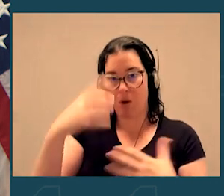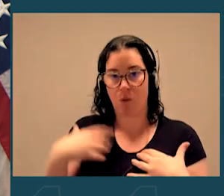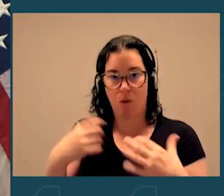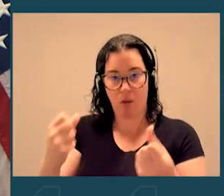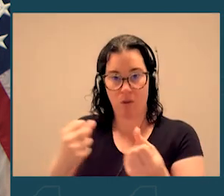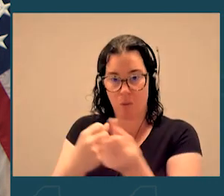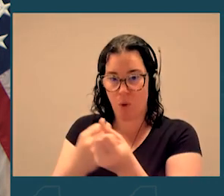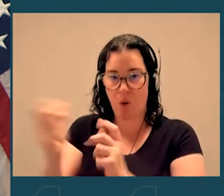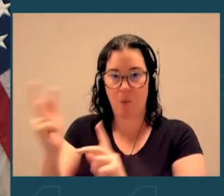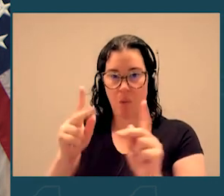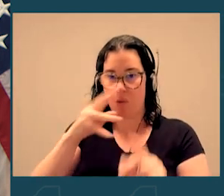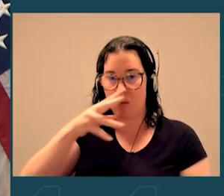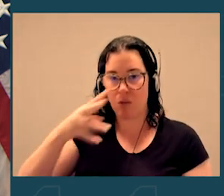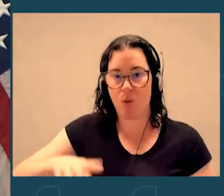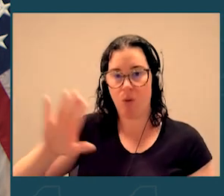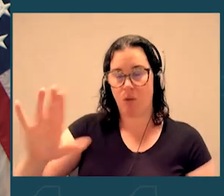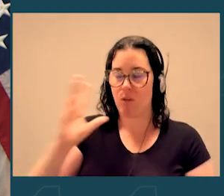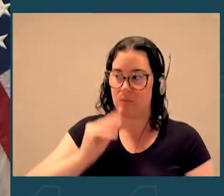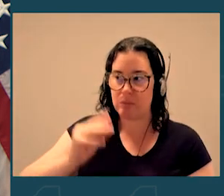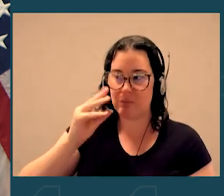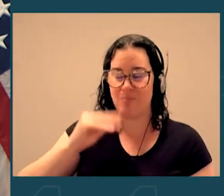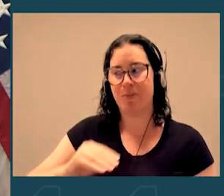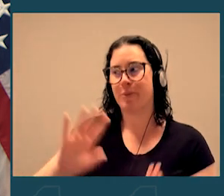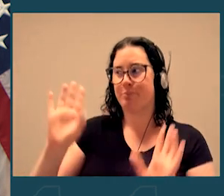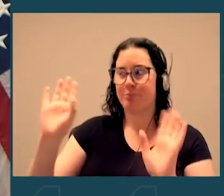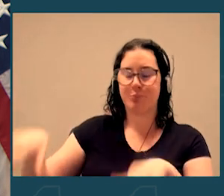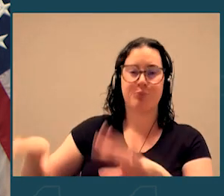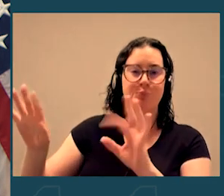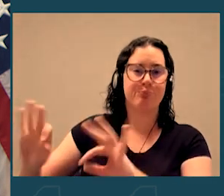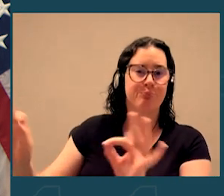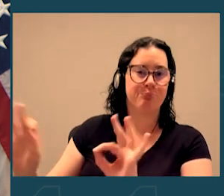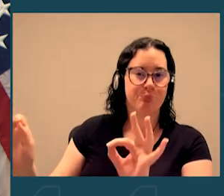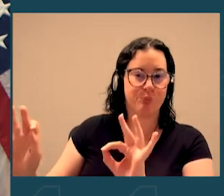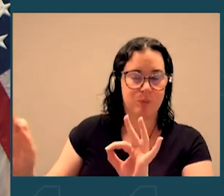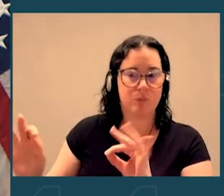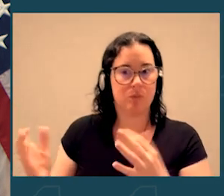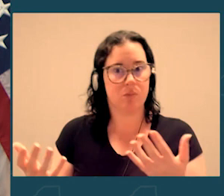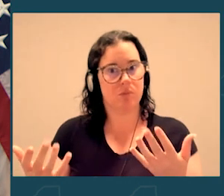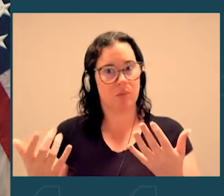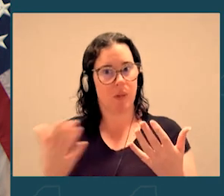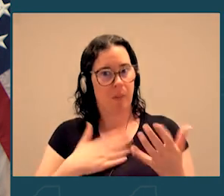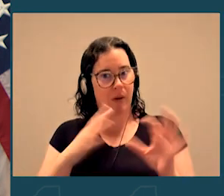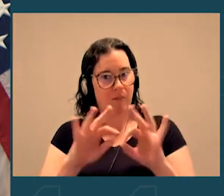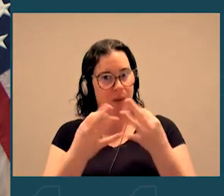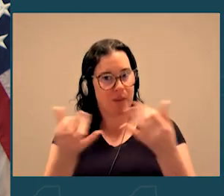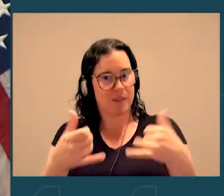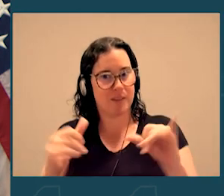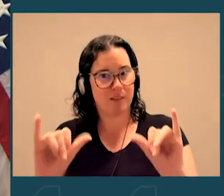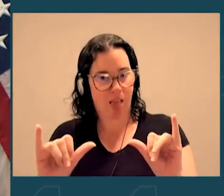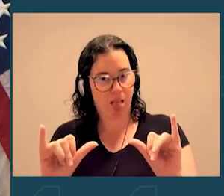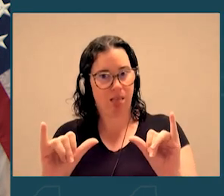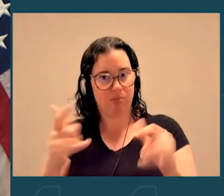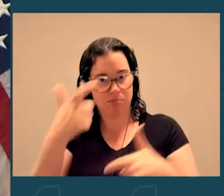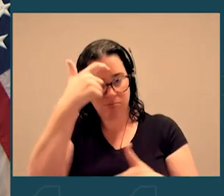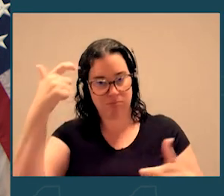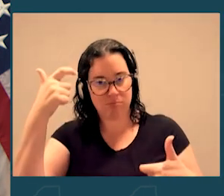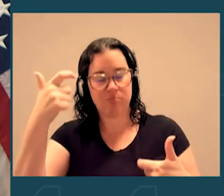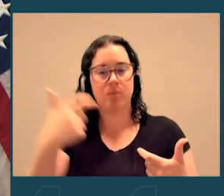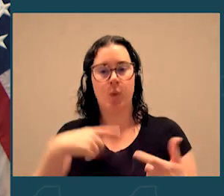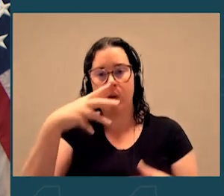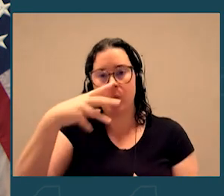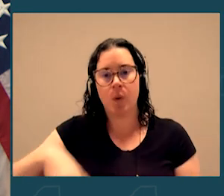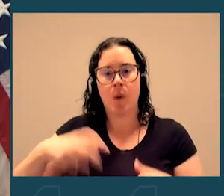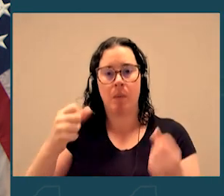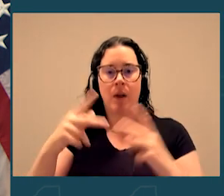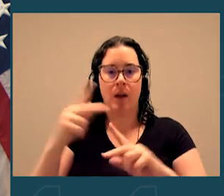my uncles and family members who still feel the effects. We ignored everybody. We just sweep it under the